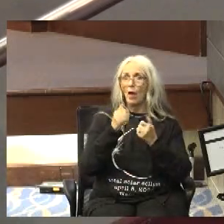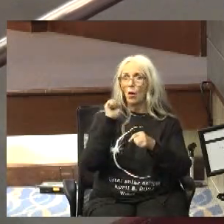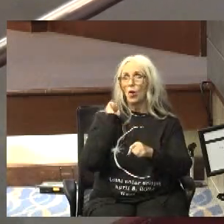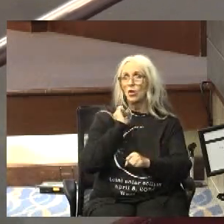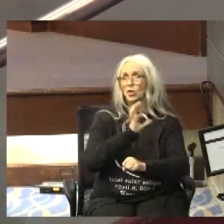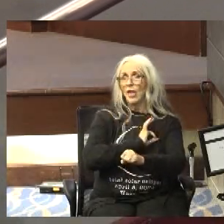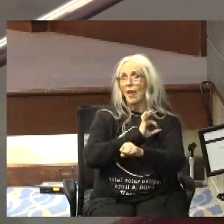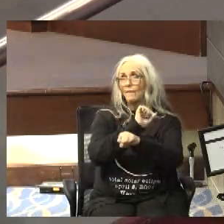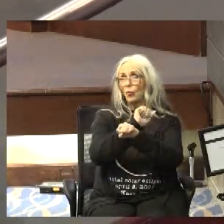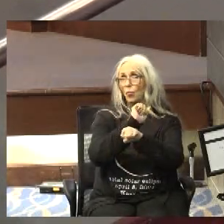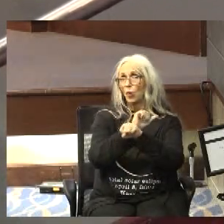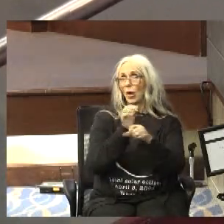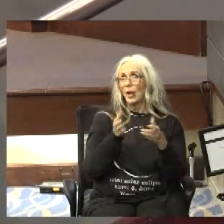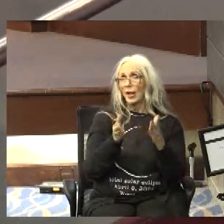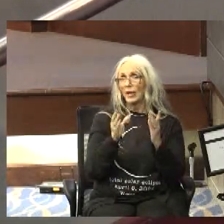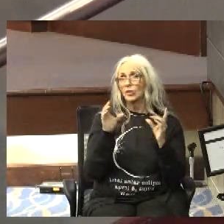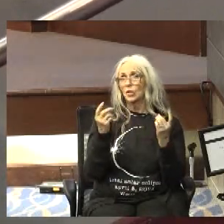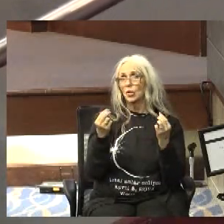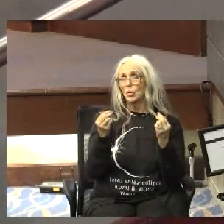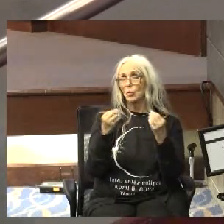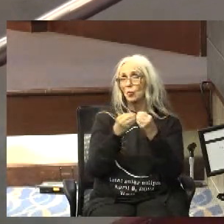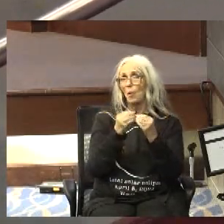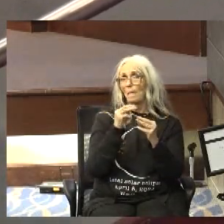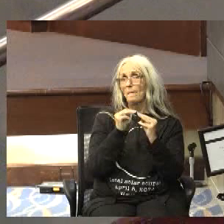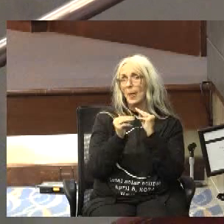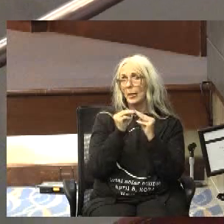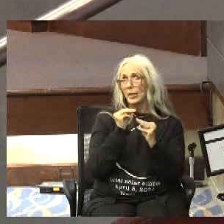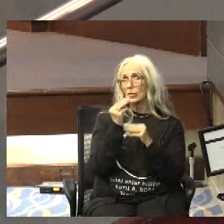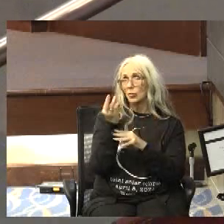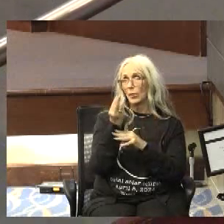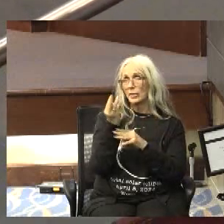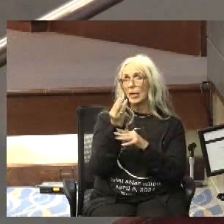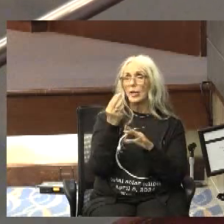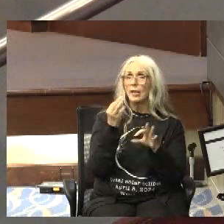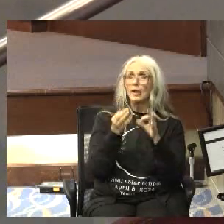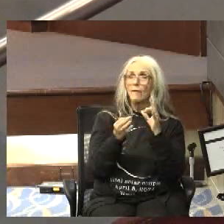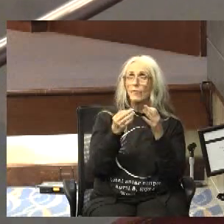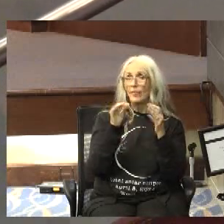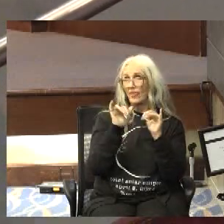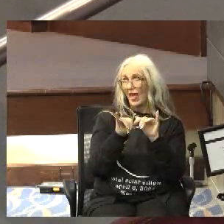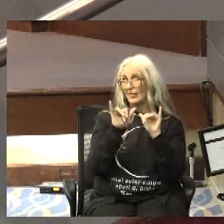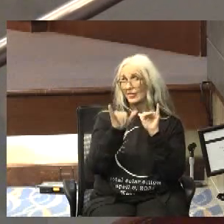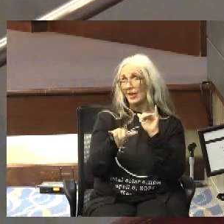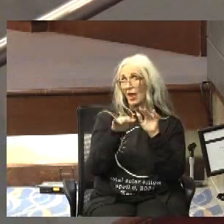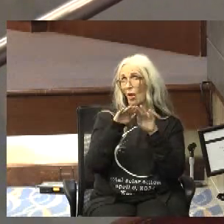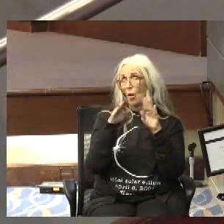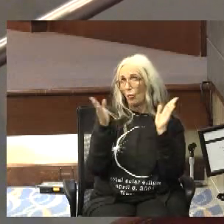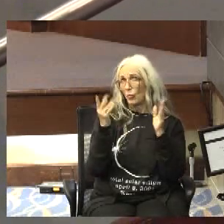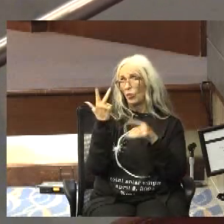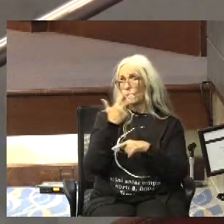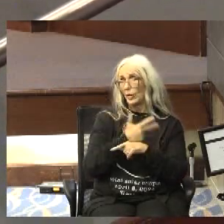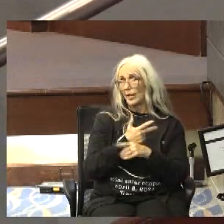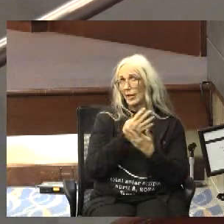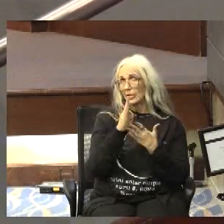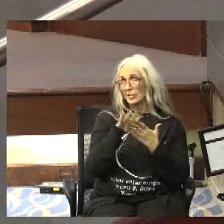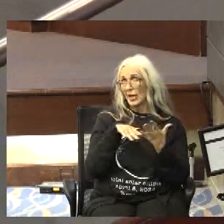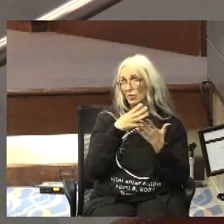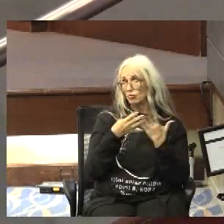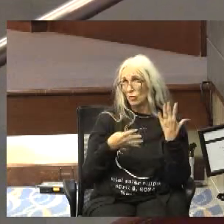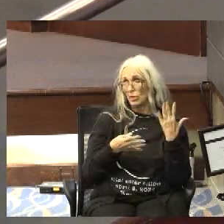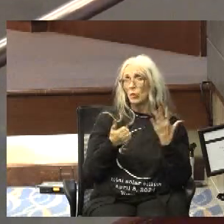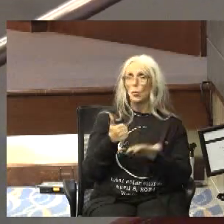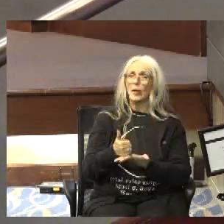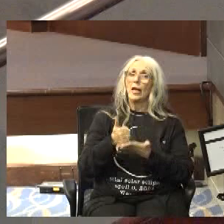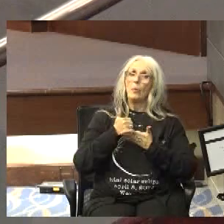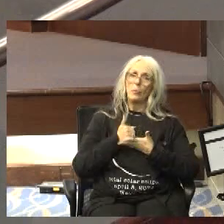our allows us to do more maintenance on Wednesdays. And so if we can keep Wednesdays open in that 3-day schedule, that will help us